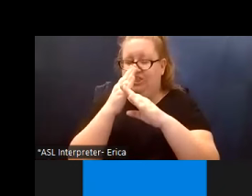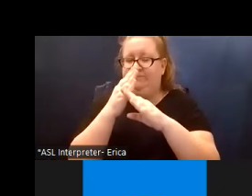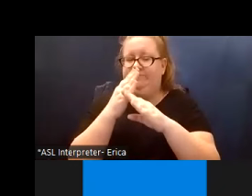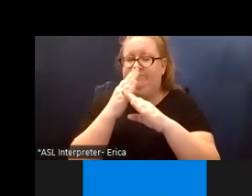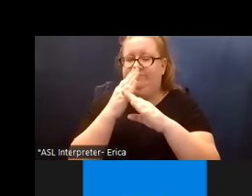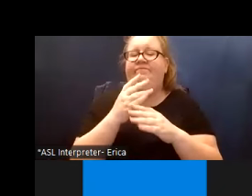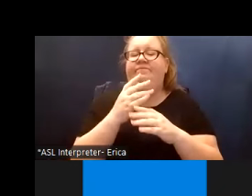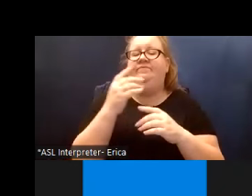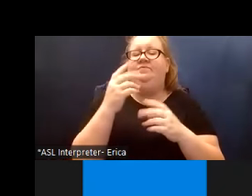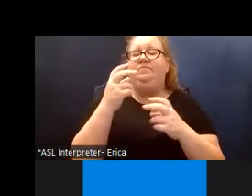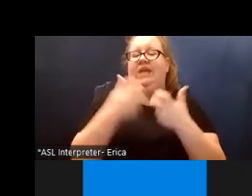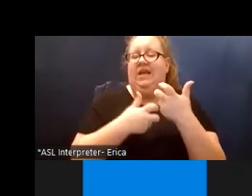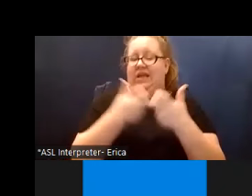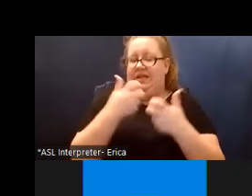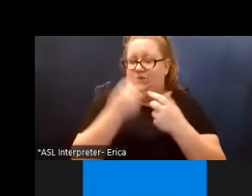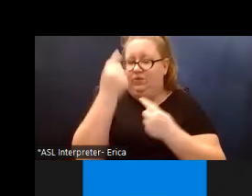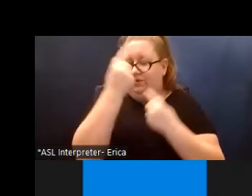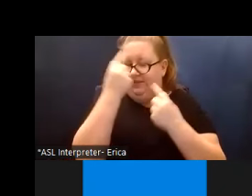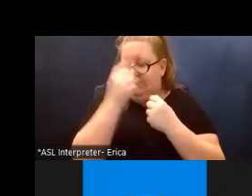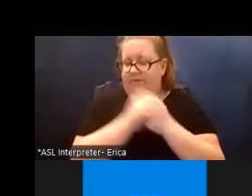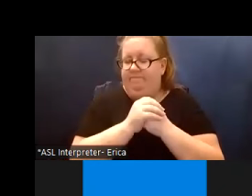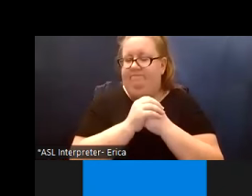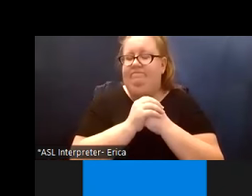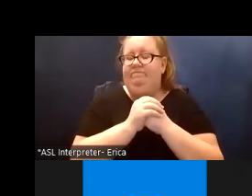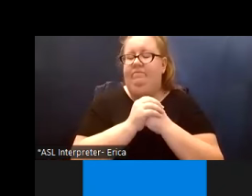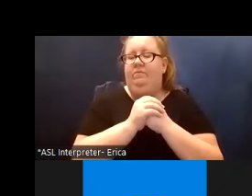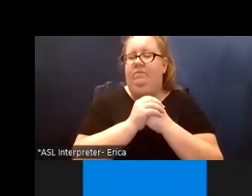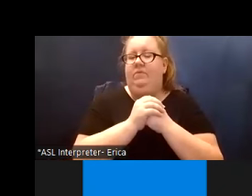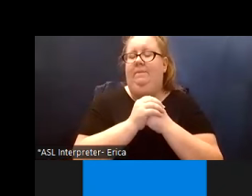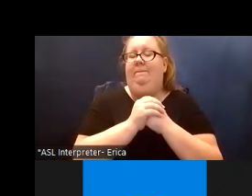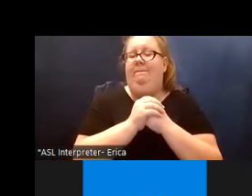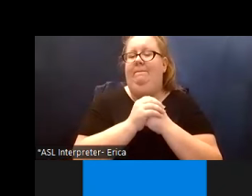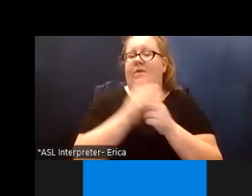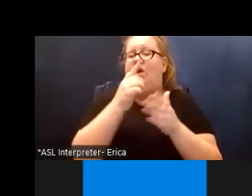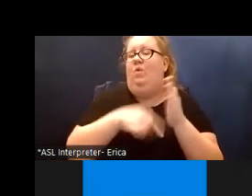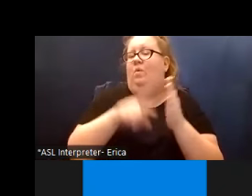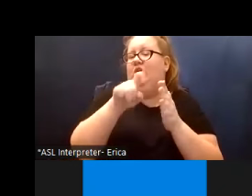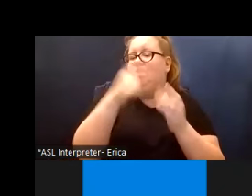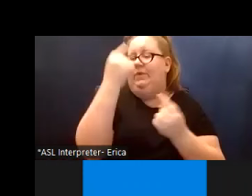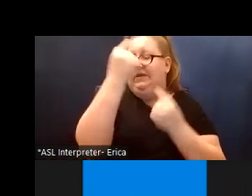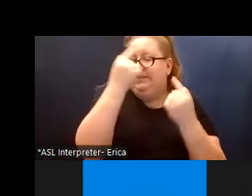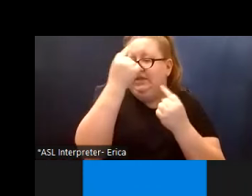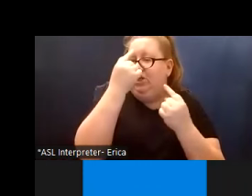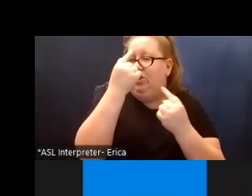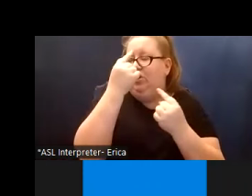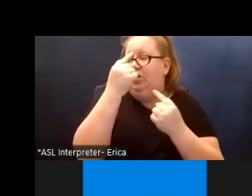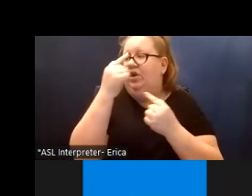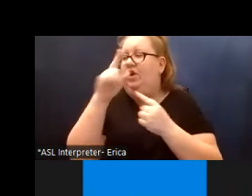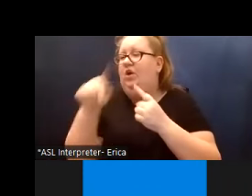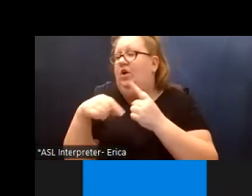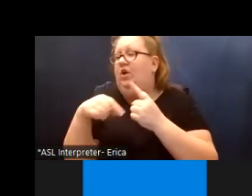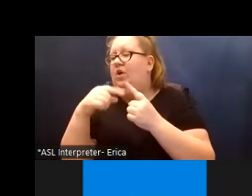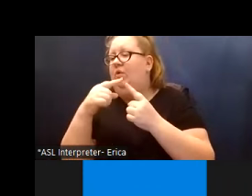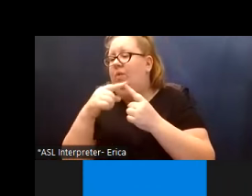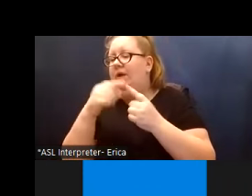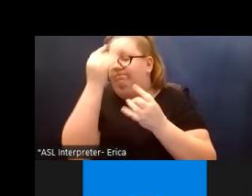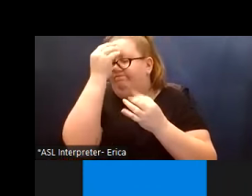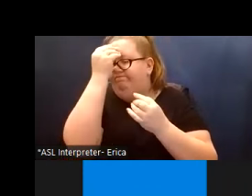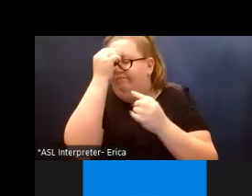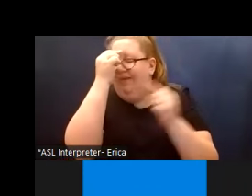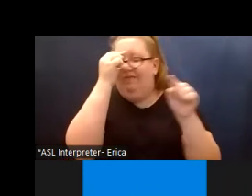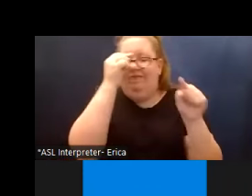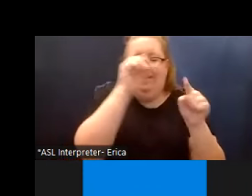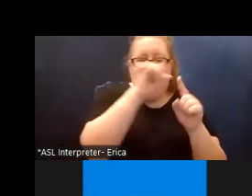to consider. What are the trade-offs here? What should we consider when weighing this scenario